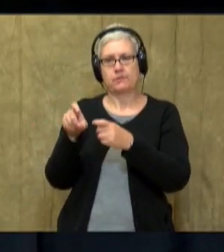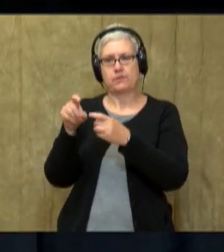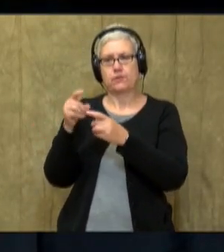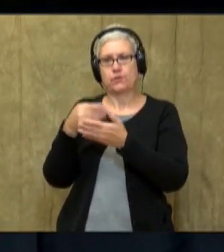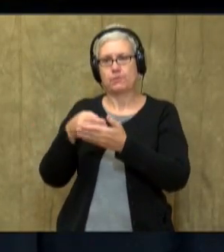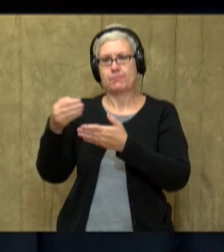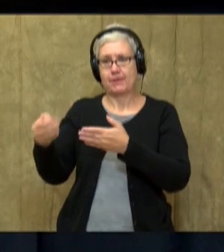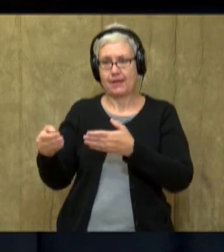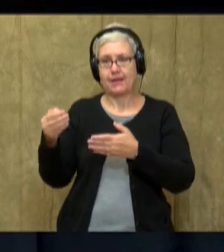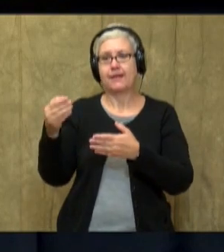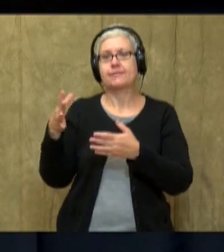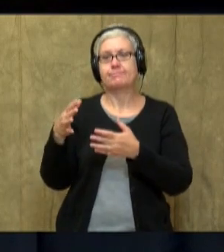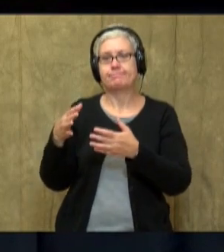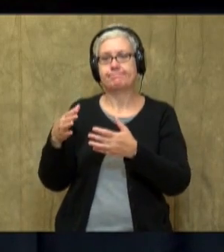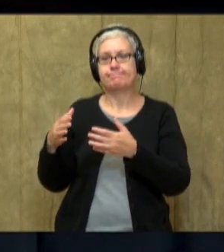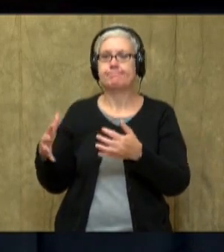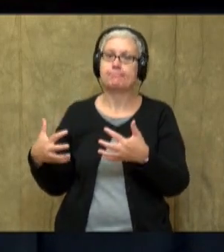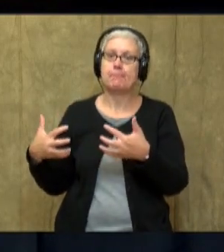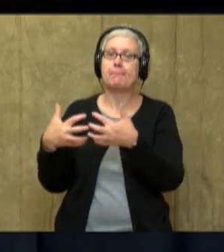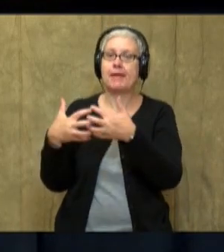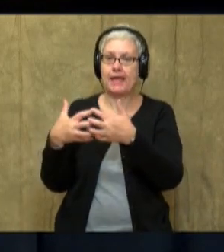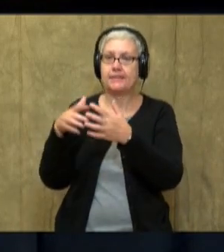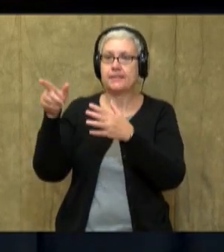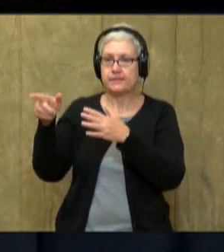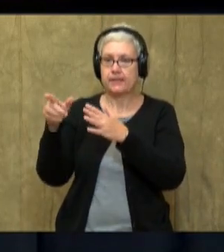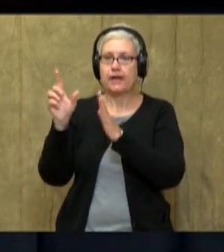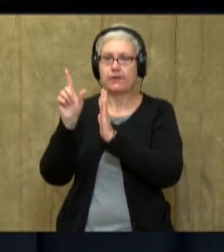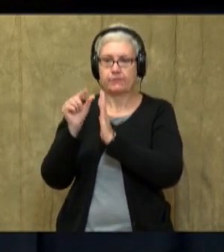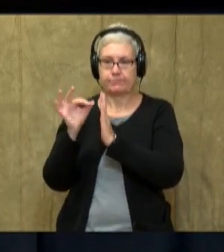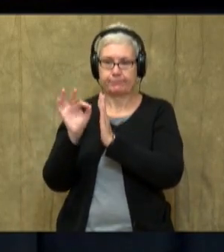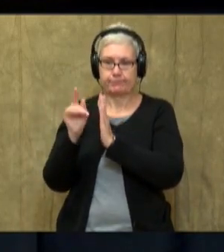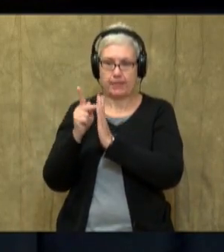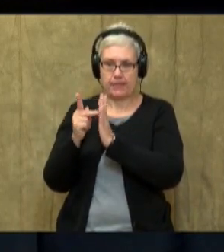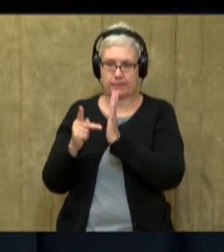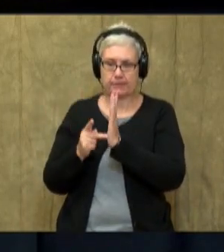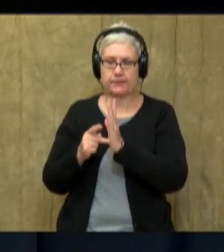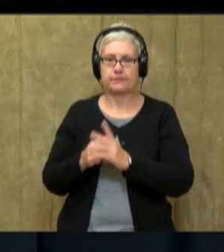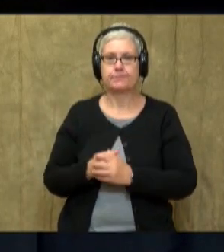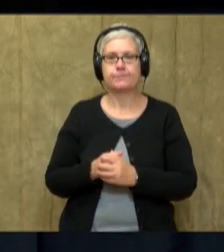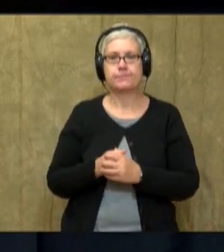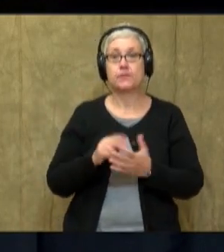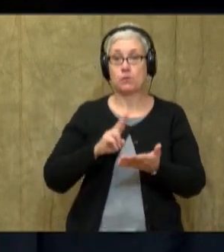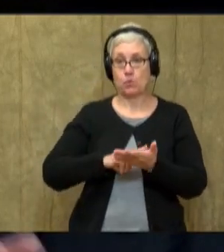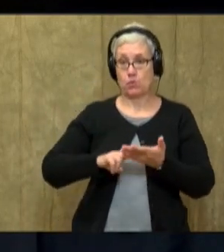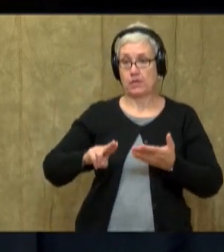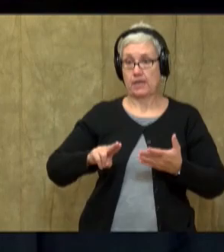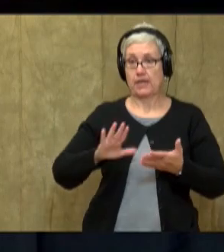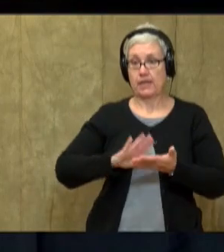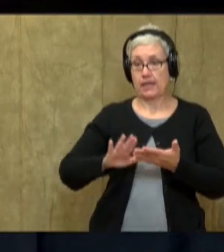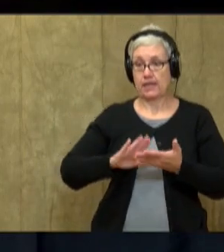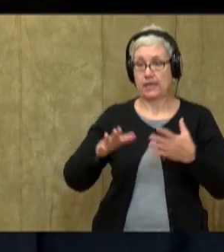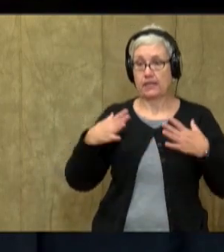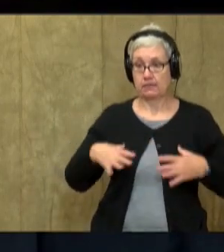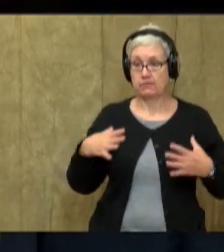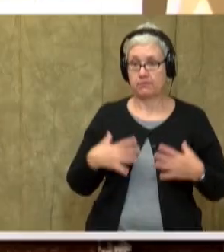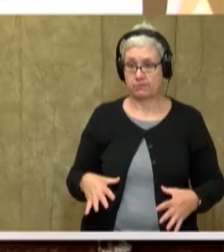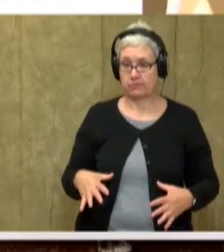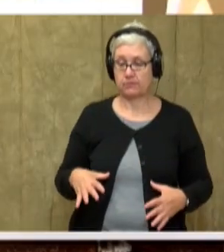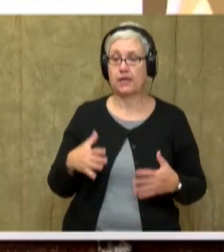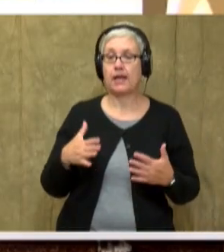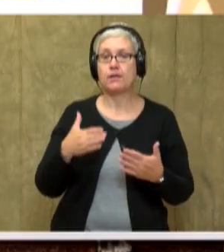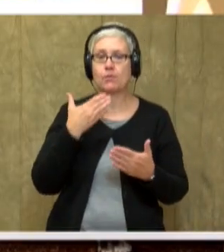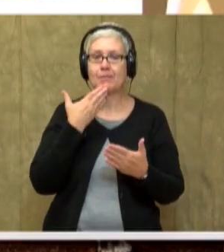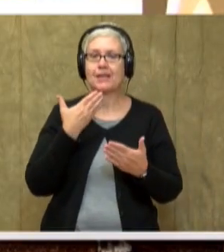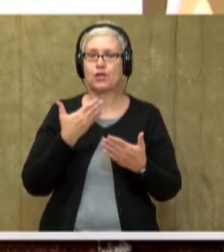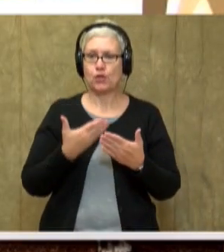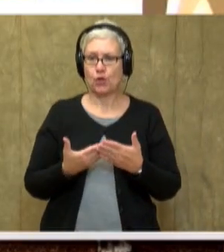that school. You also want to make sure you have neat and clean clothes and to practice good hygiene. So in the midst